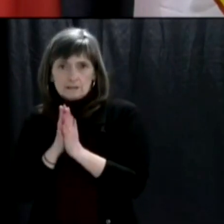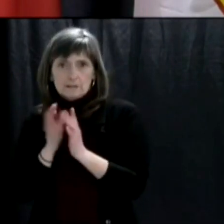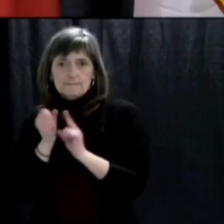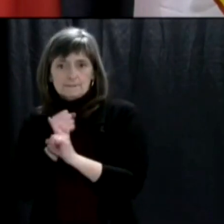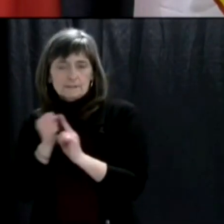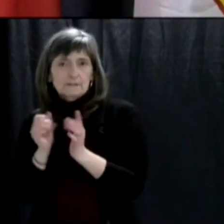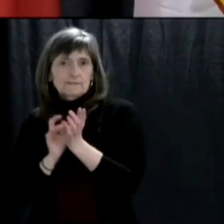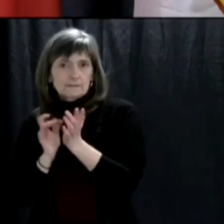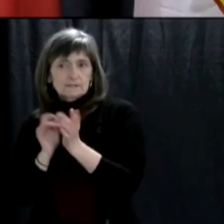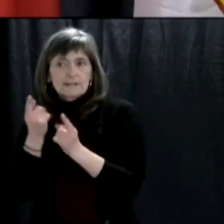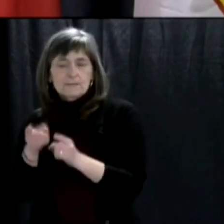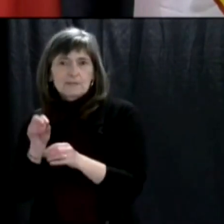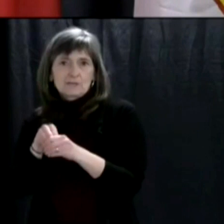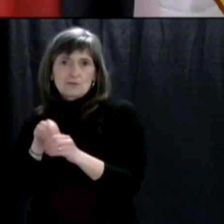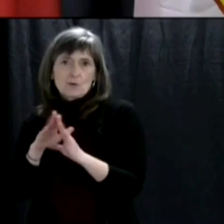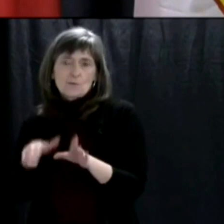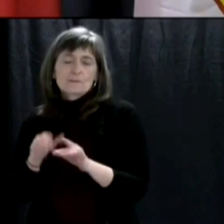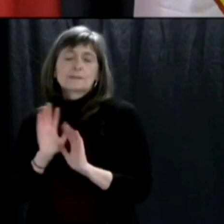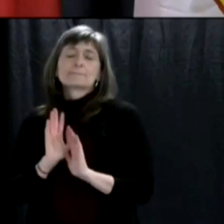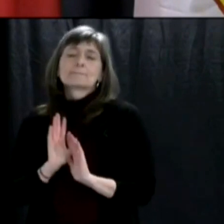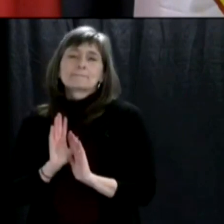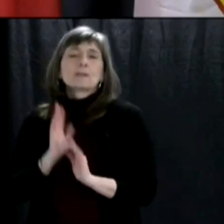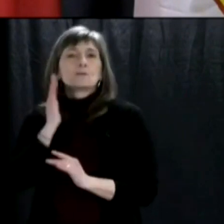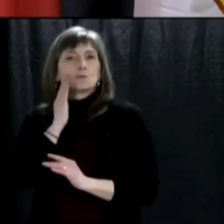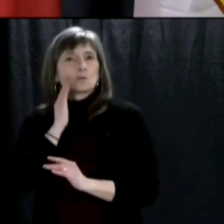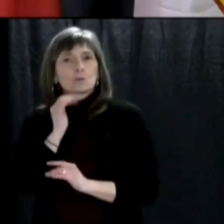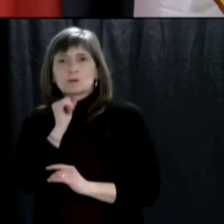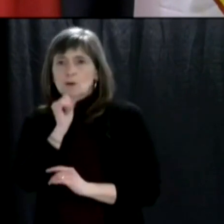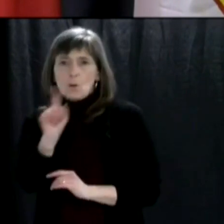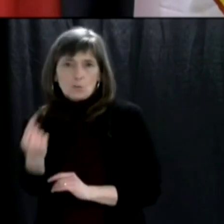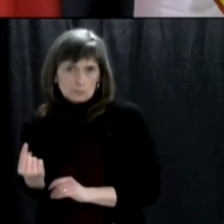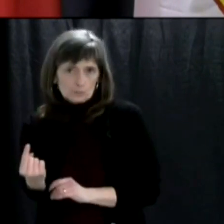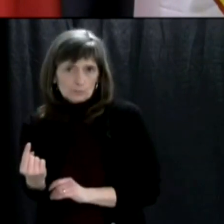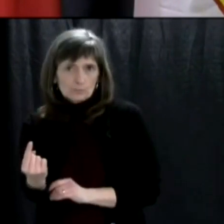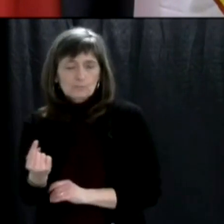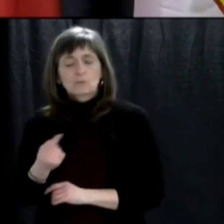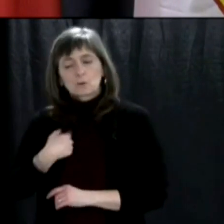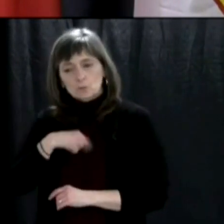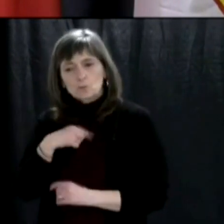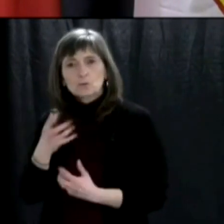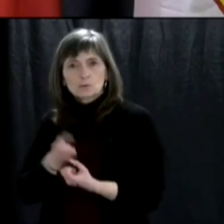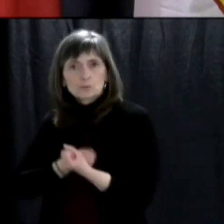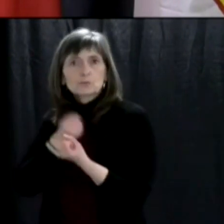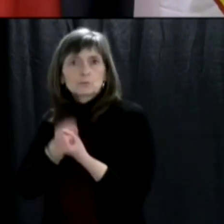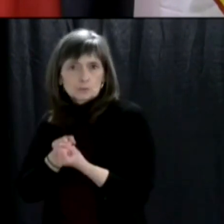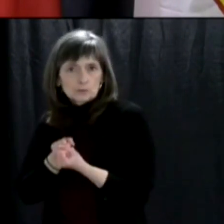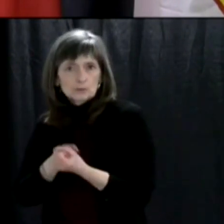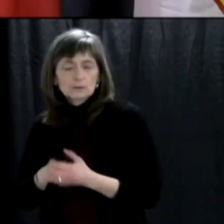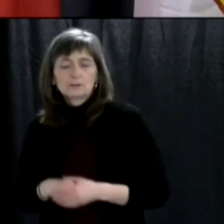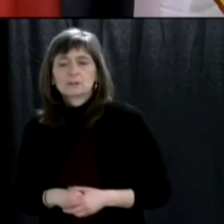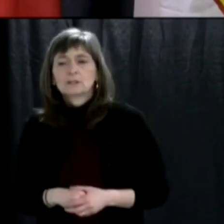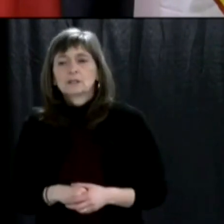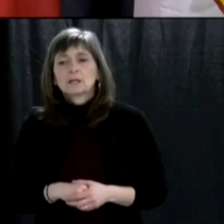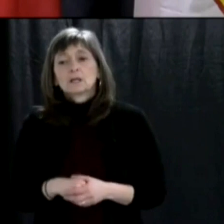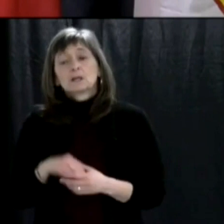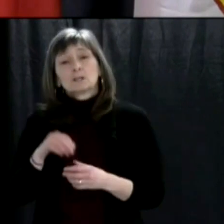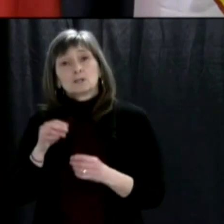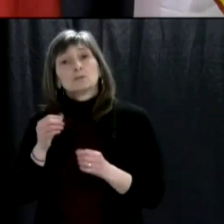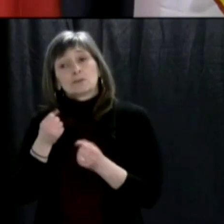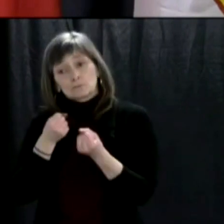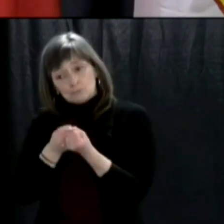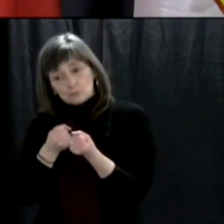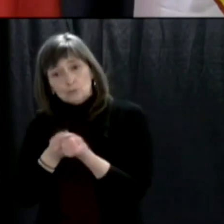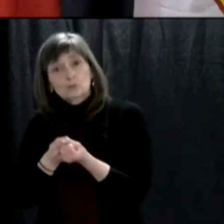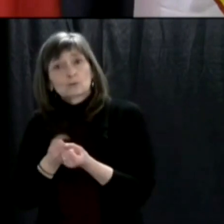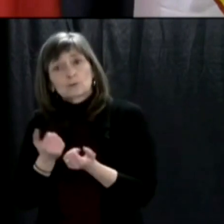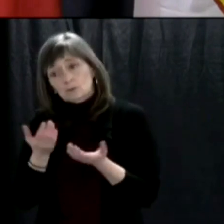that you are not alone in this situation. As a province, we are here to help. There are resources that are available to you. And I